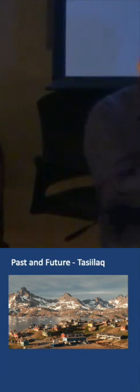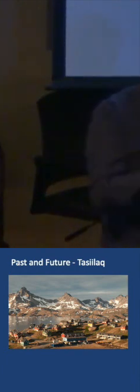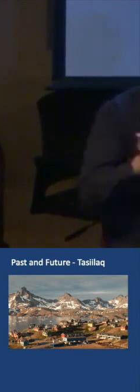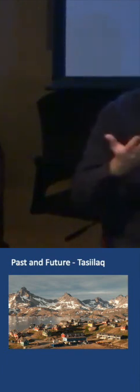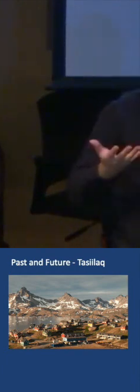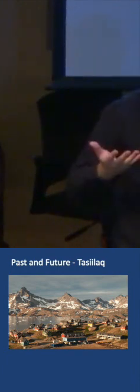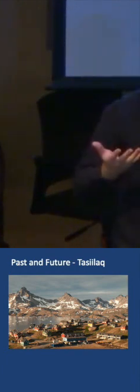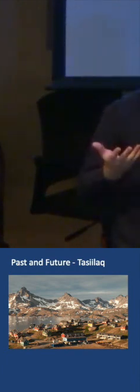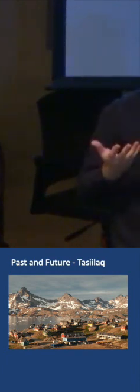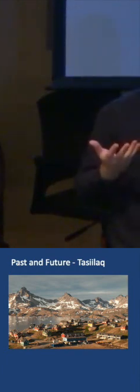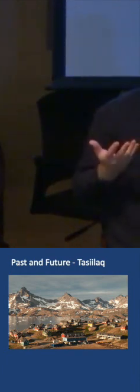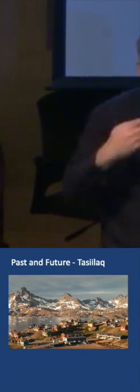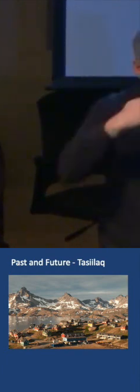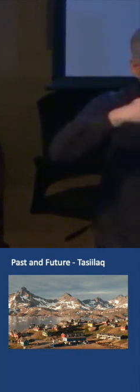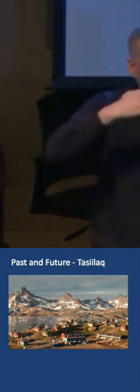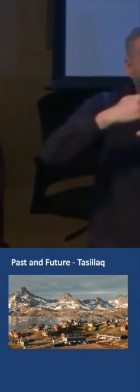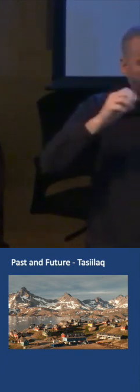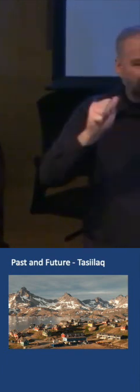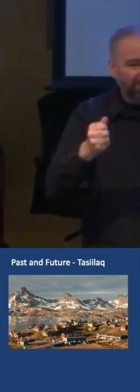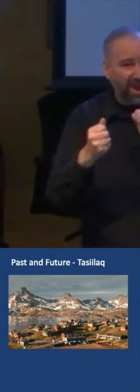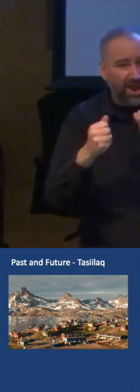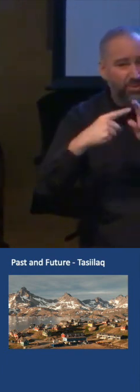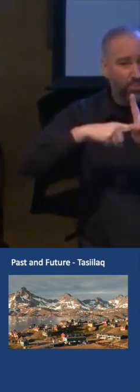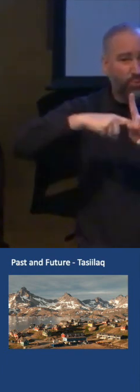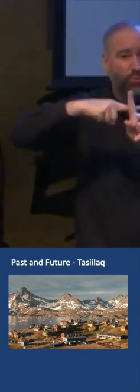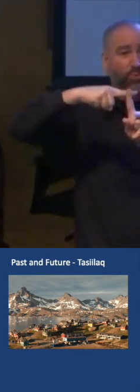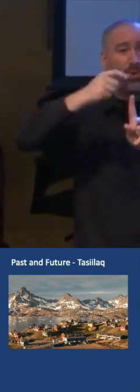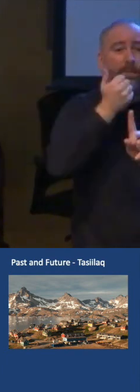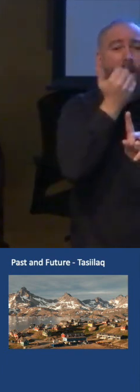warming at a very rapid rate.